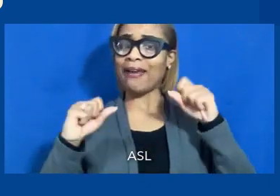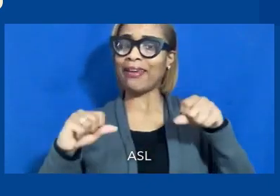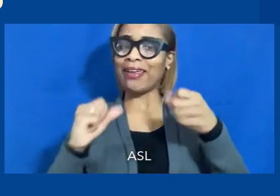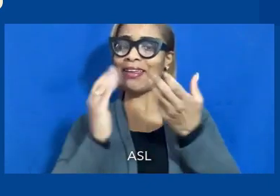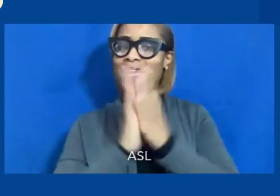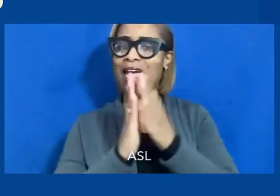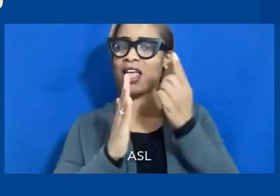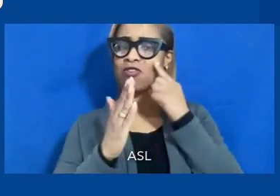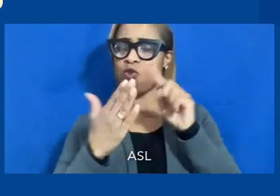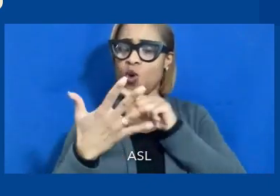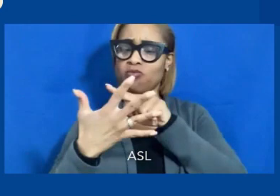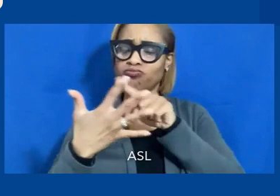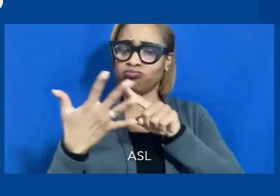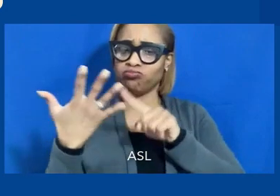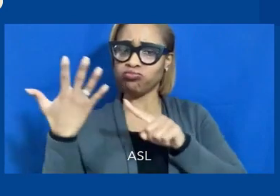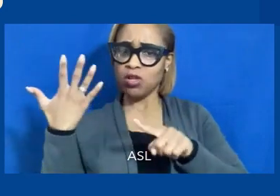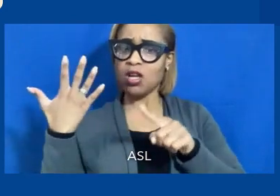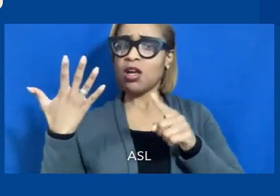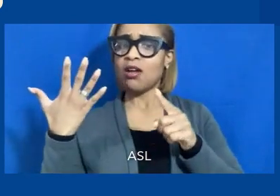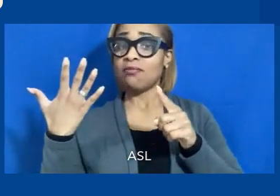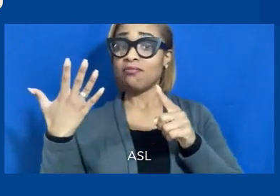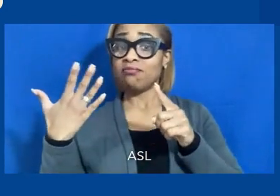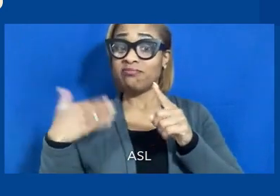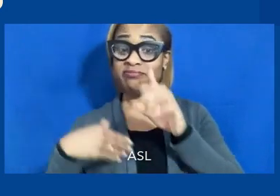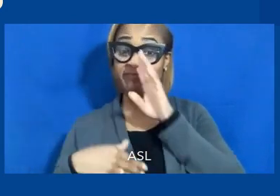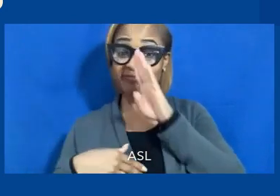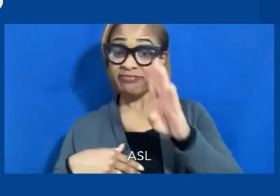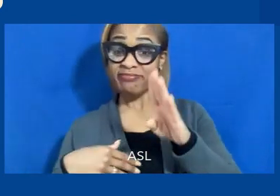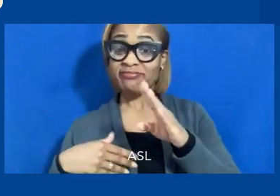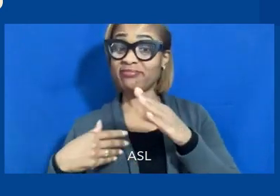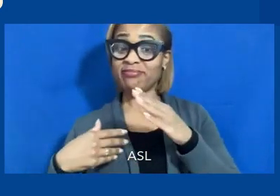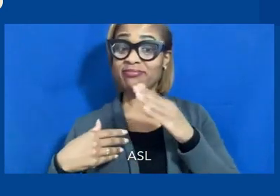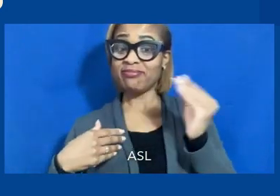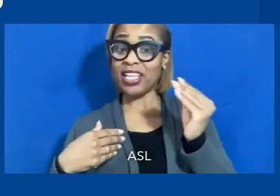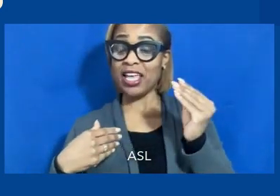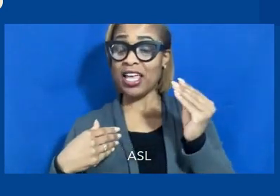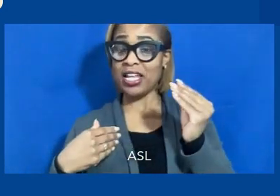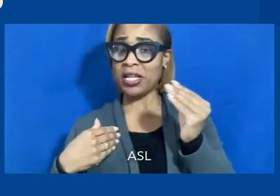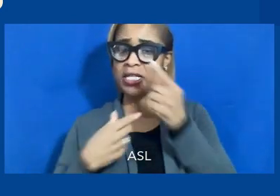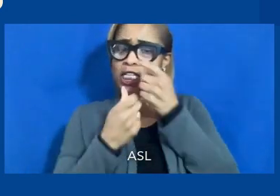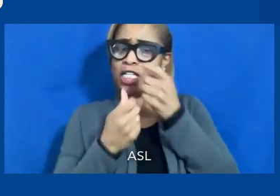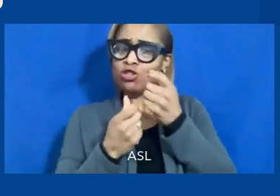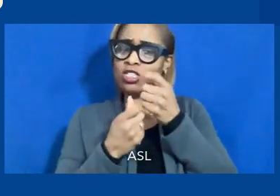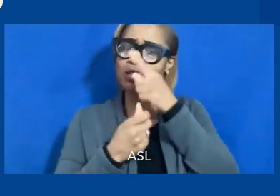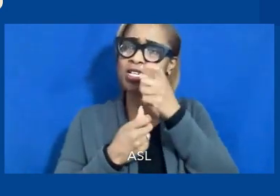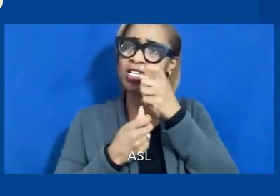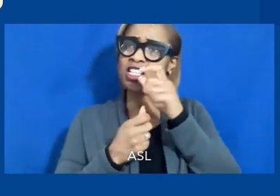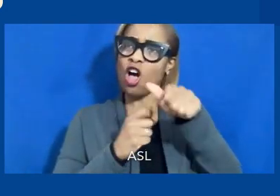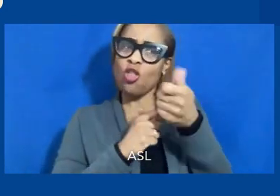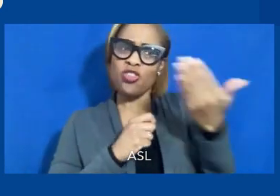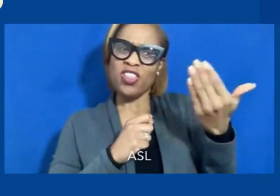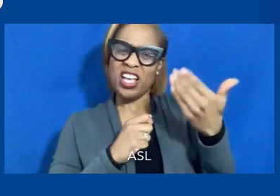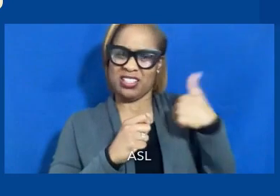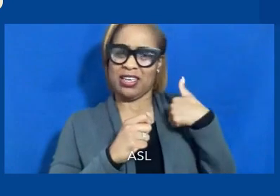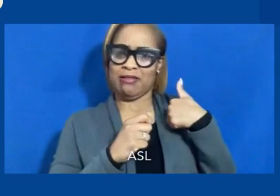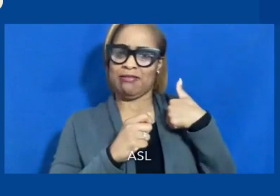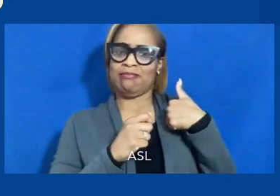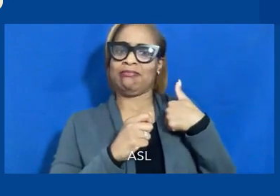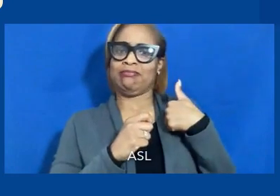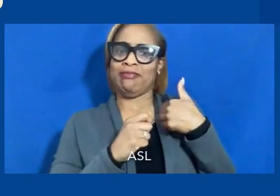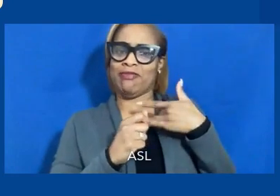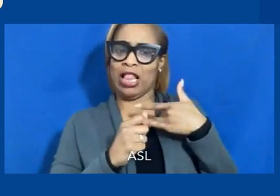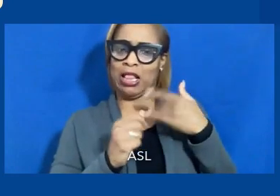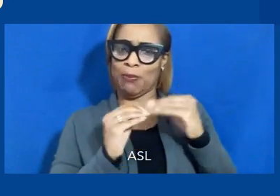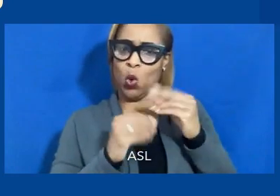just very plain. And it's interesting because there are other things that I have a harder time asking for that I find I get